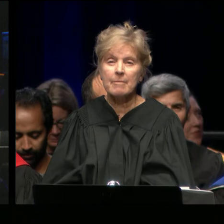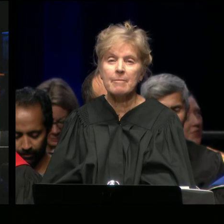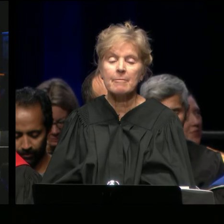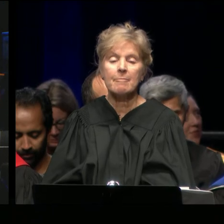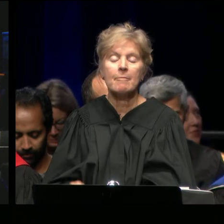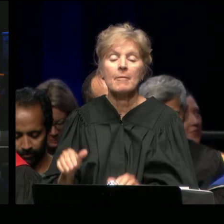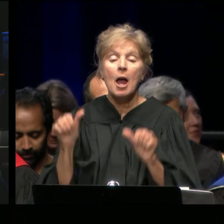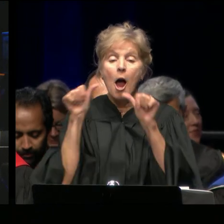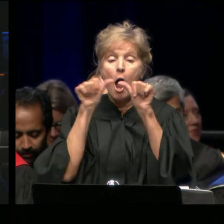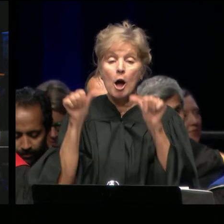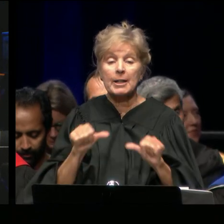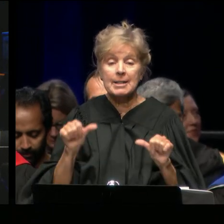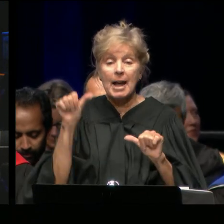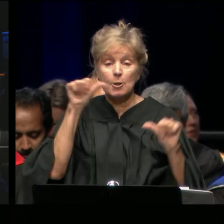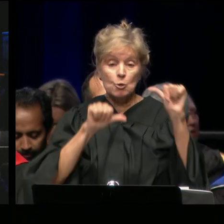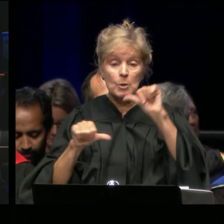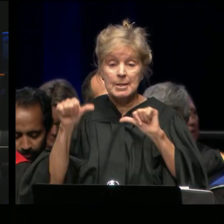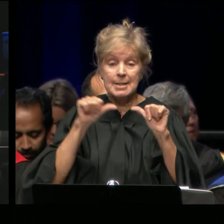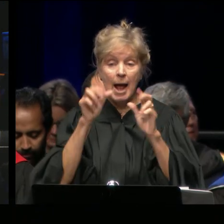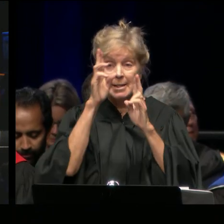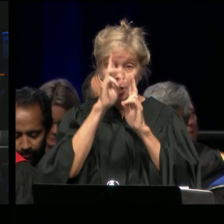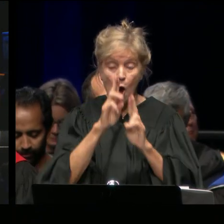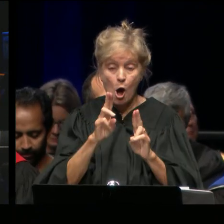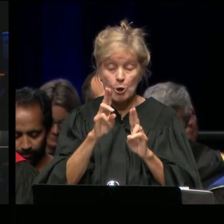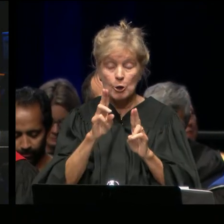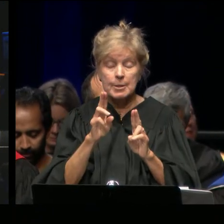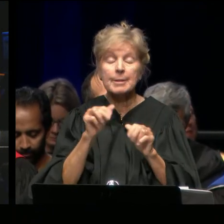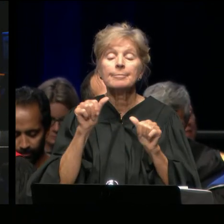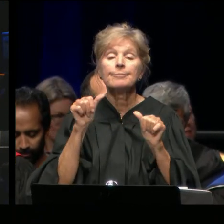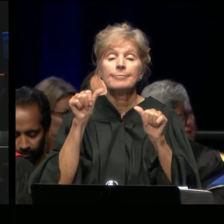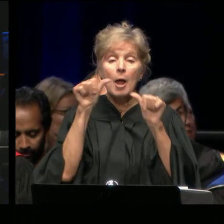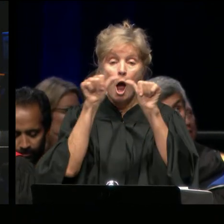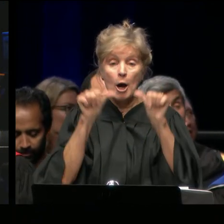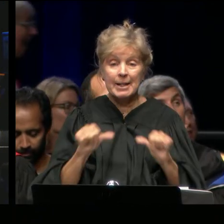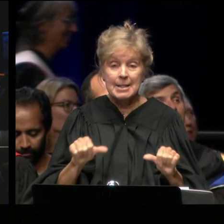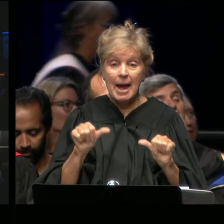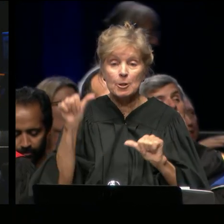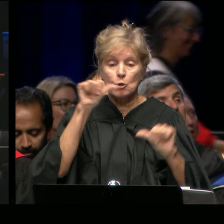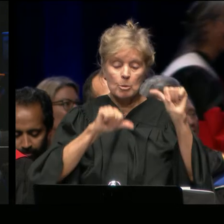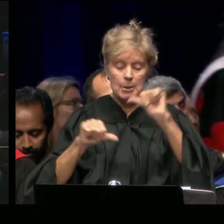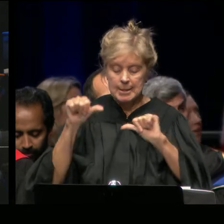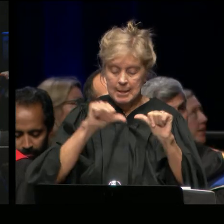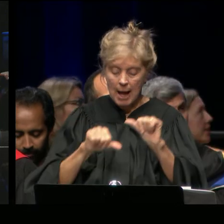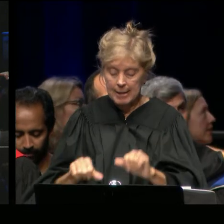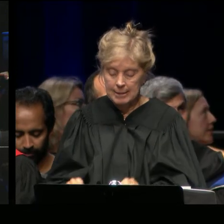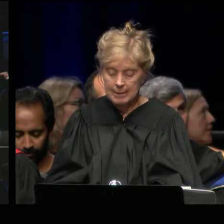Bachelor of Architectural Science, Honors in Architectural Science.